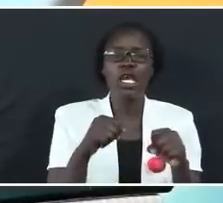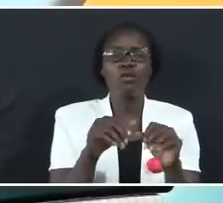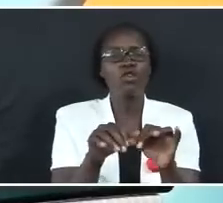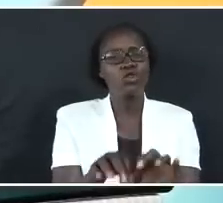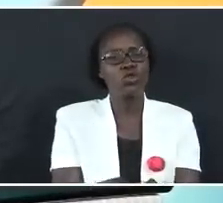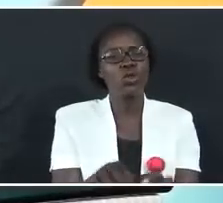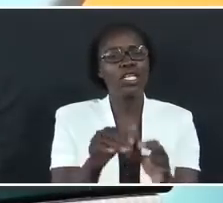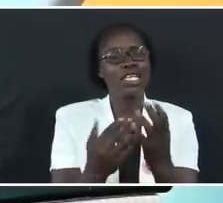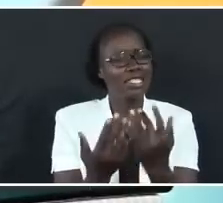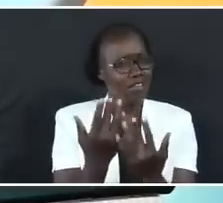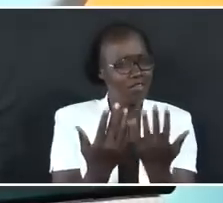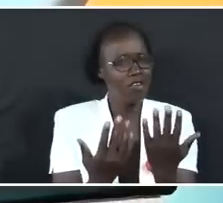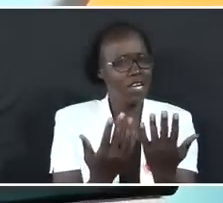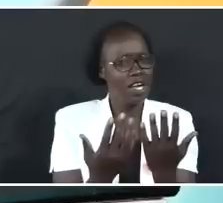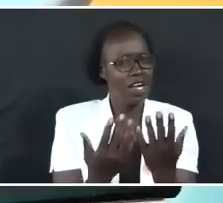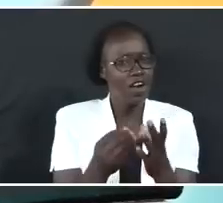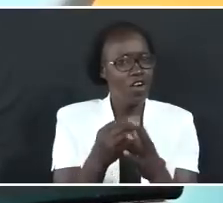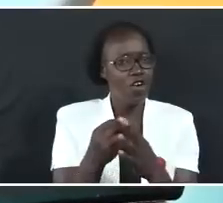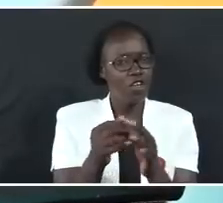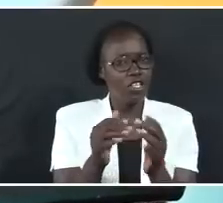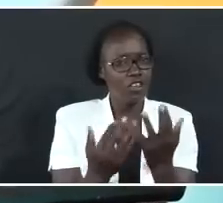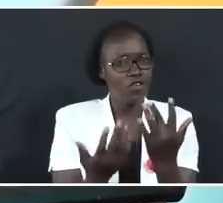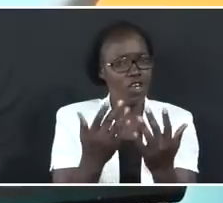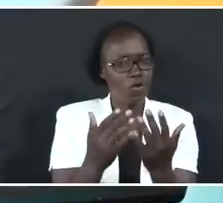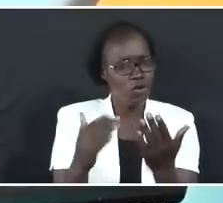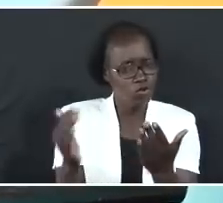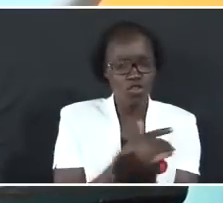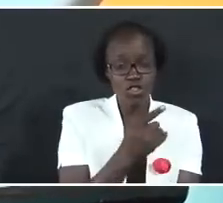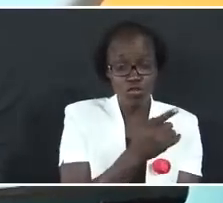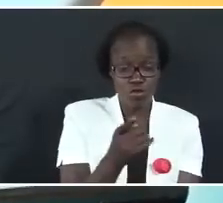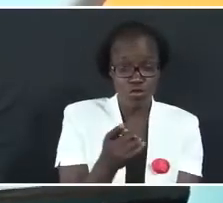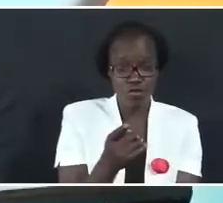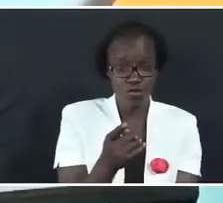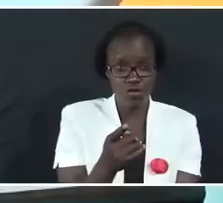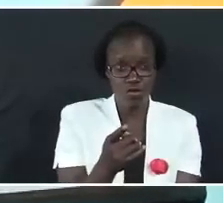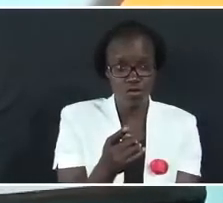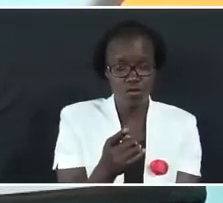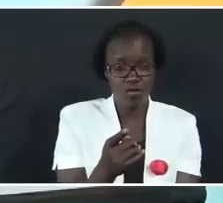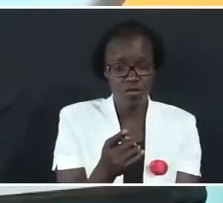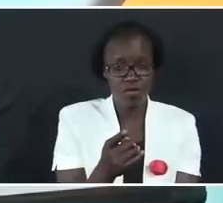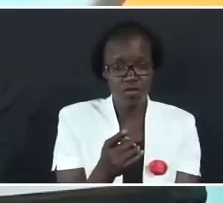dwell with the fire, or the fire will consume you?